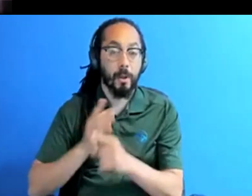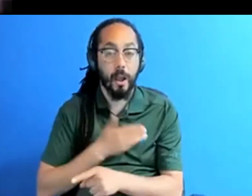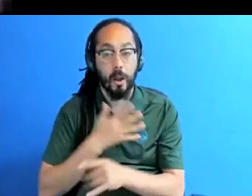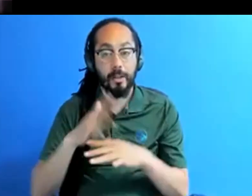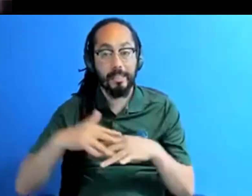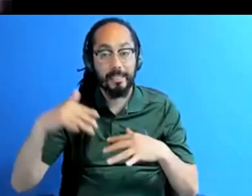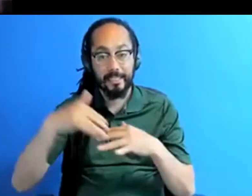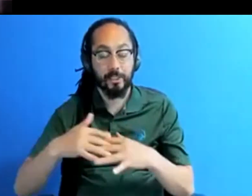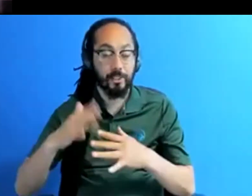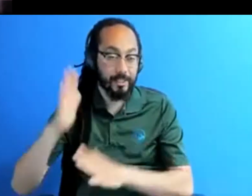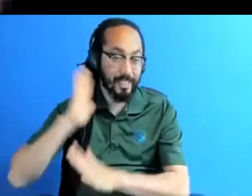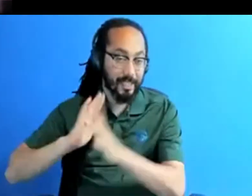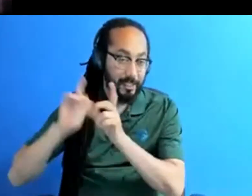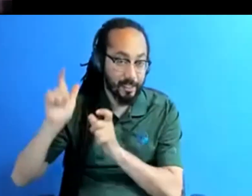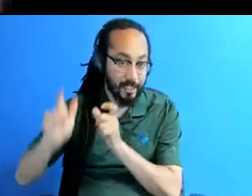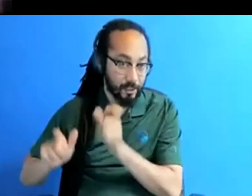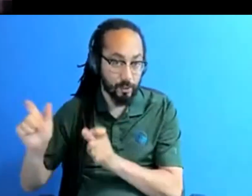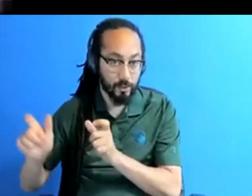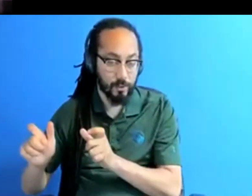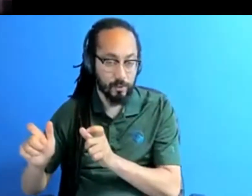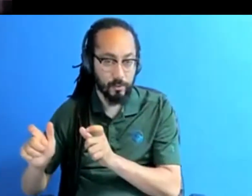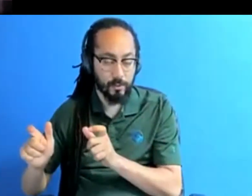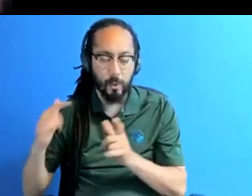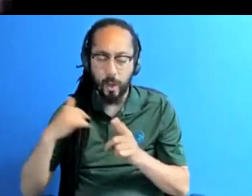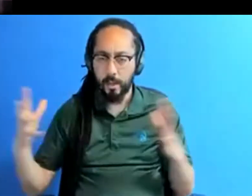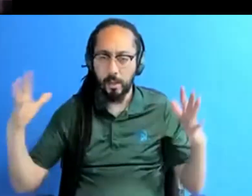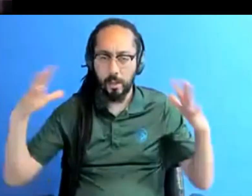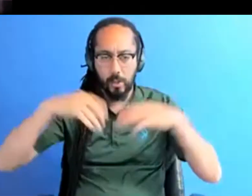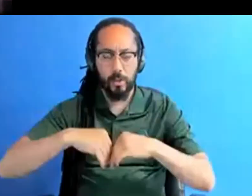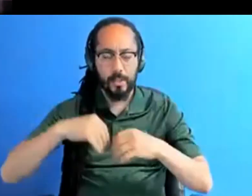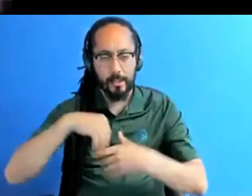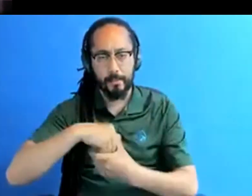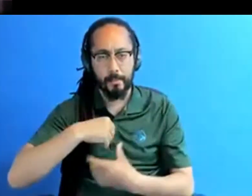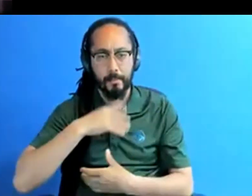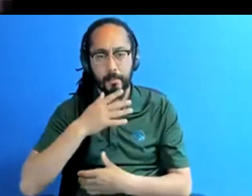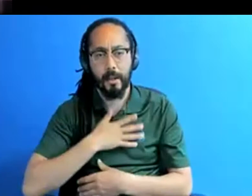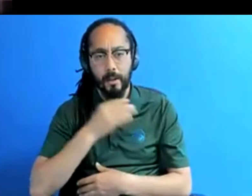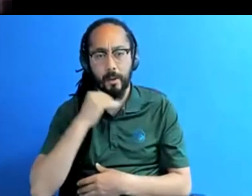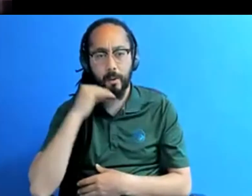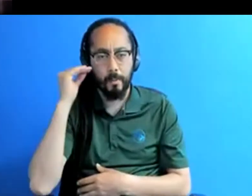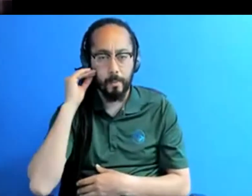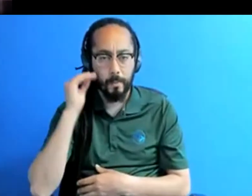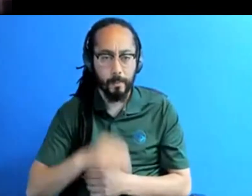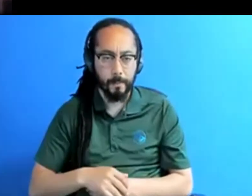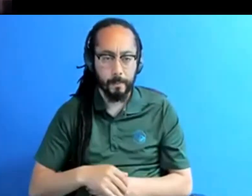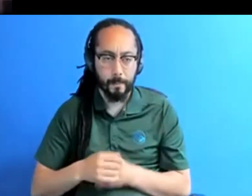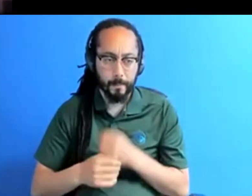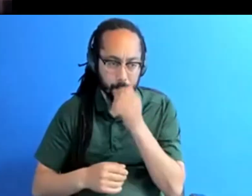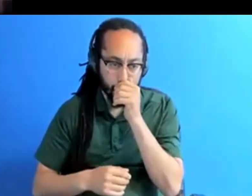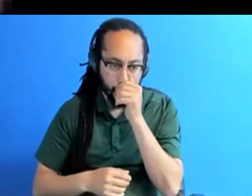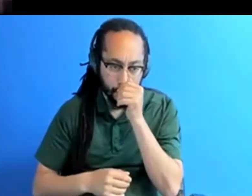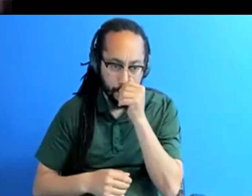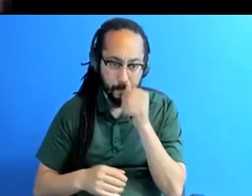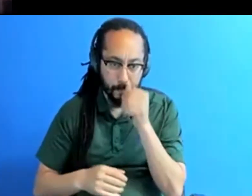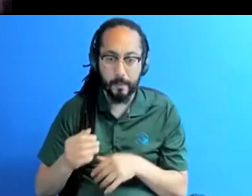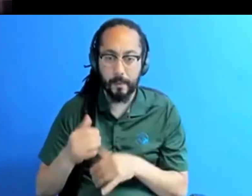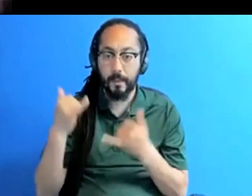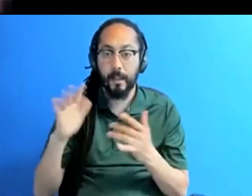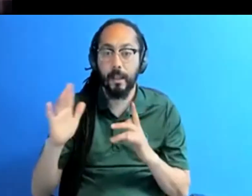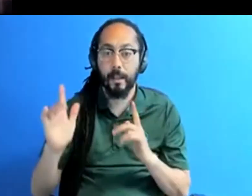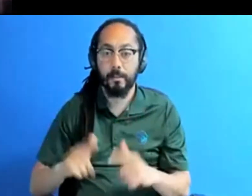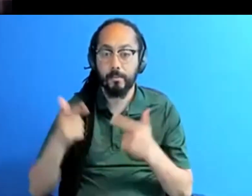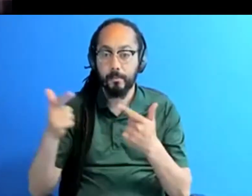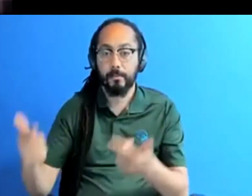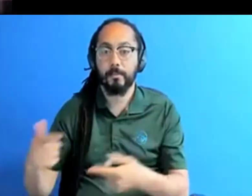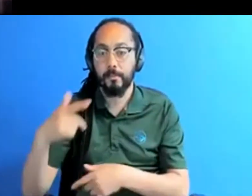so bring them together in my space. I'm going to hand it on to Perry Voldari.